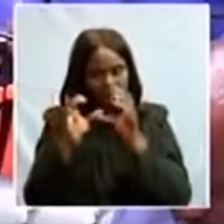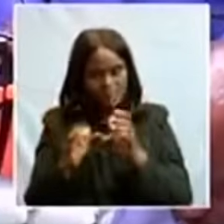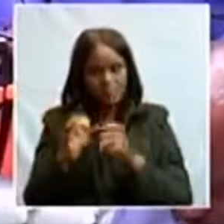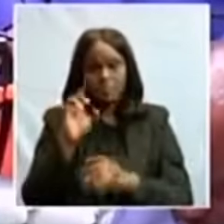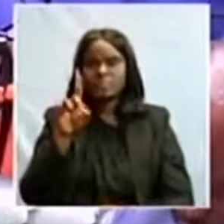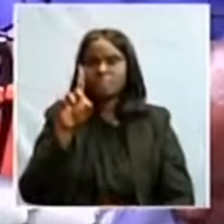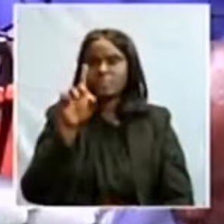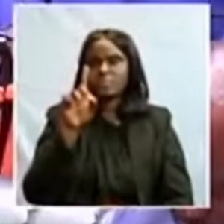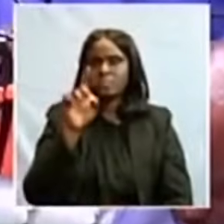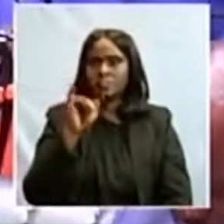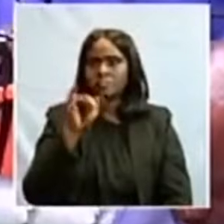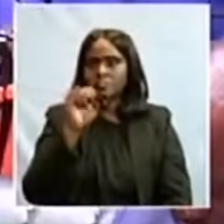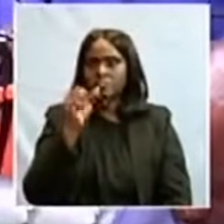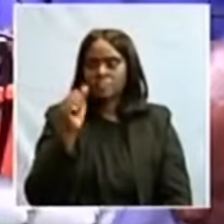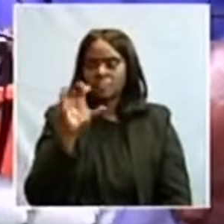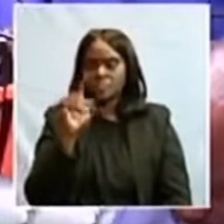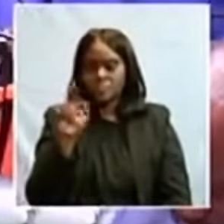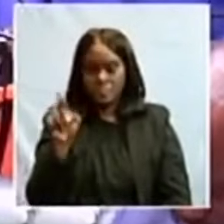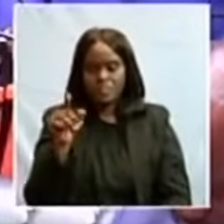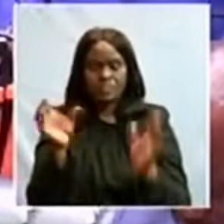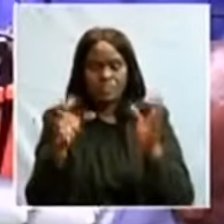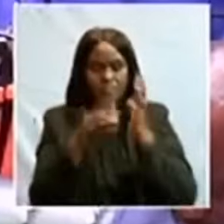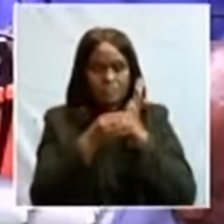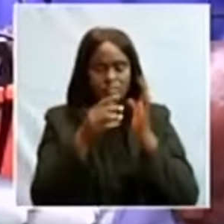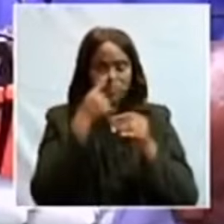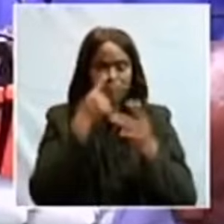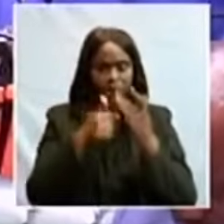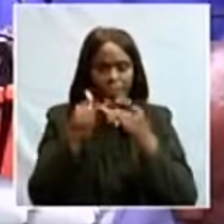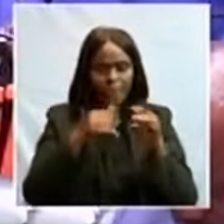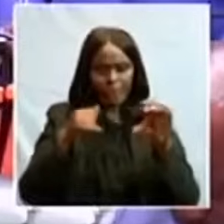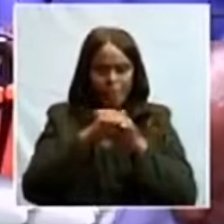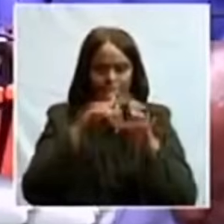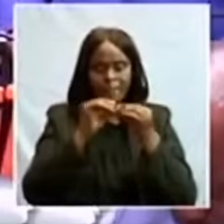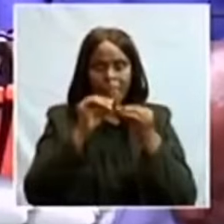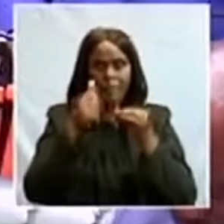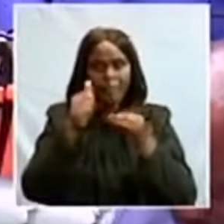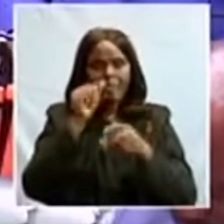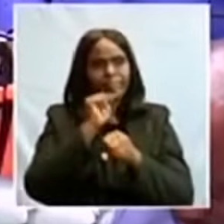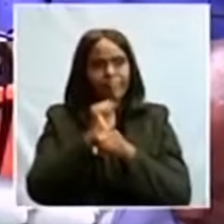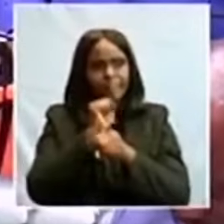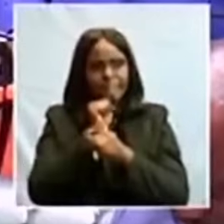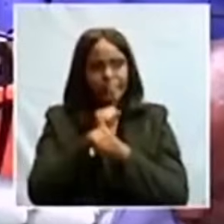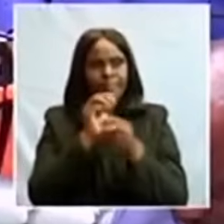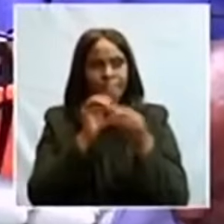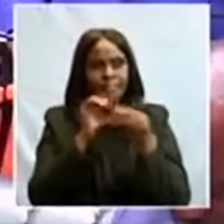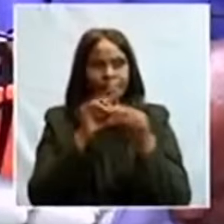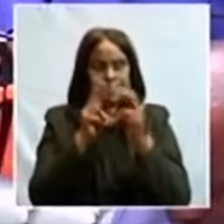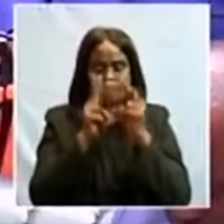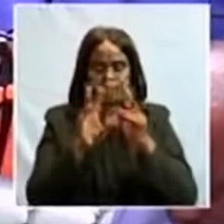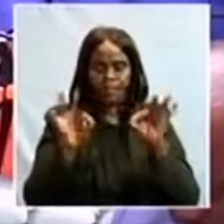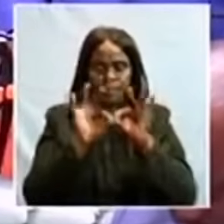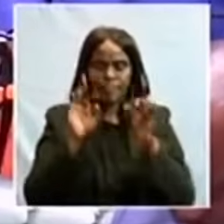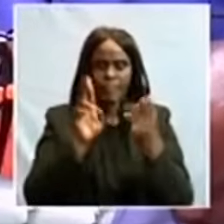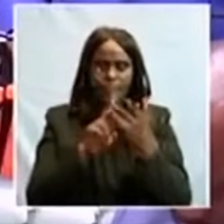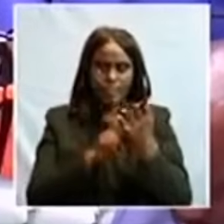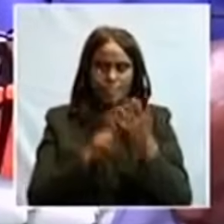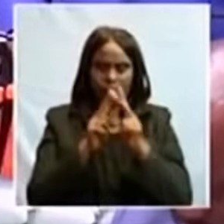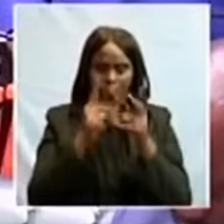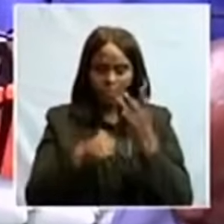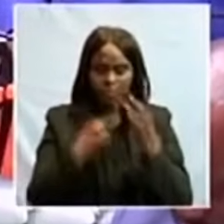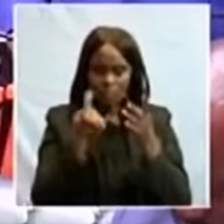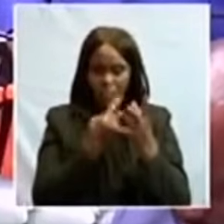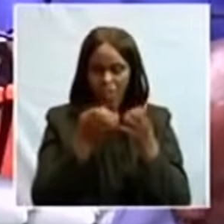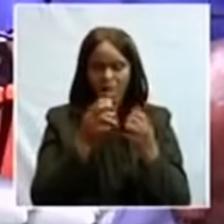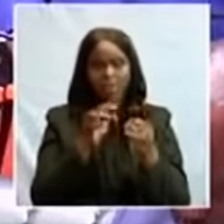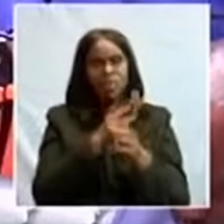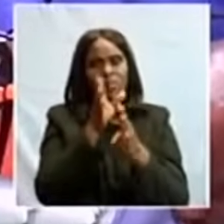DSACs. These are community leaders who are supposed to be involved as they execute this important program. So I want to